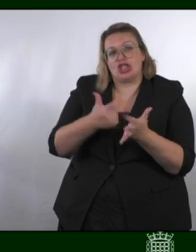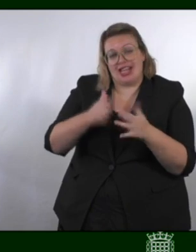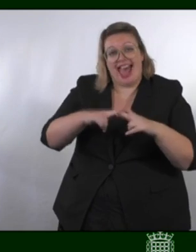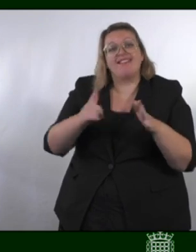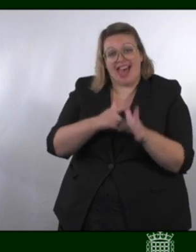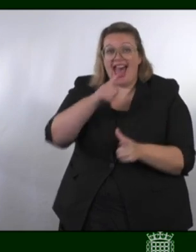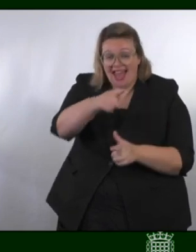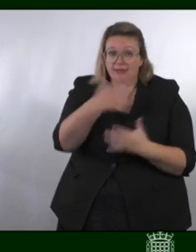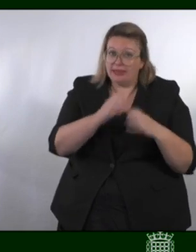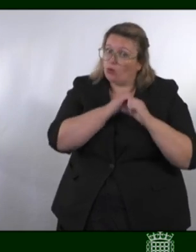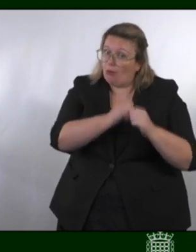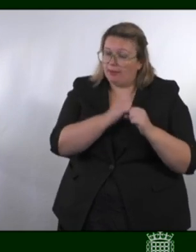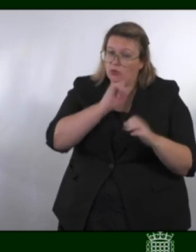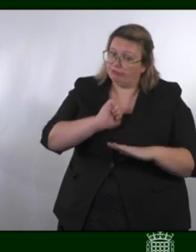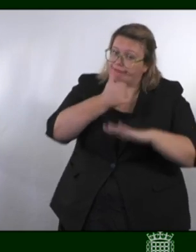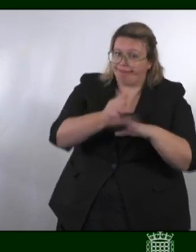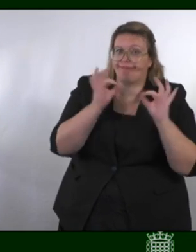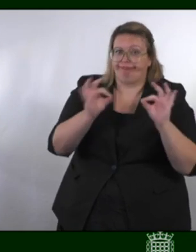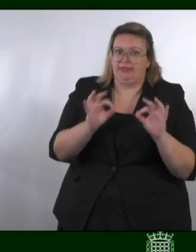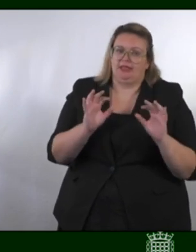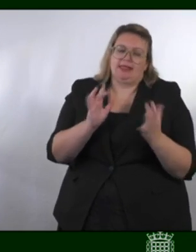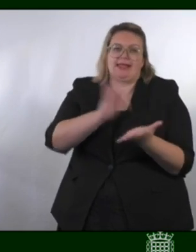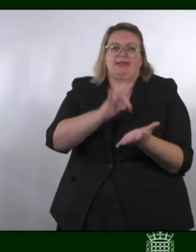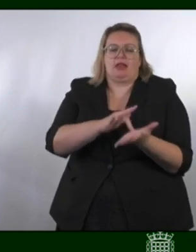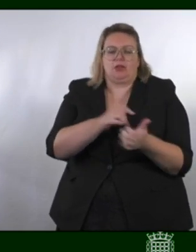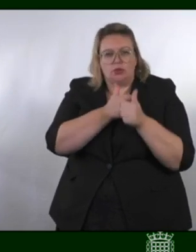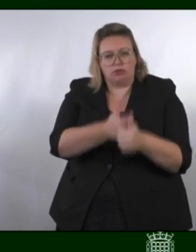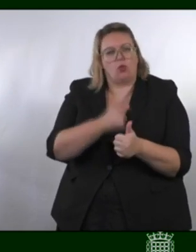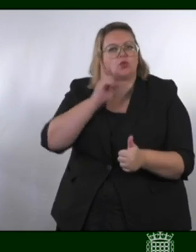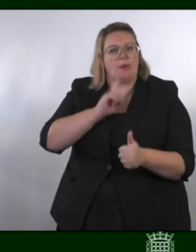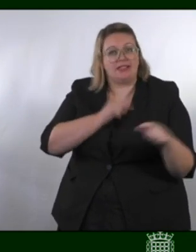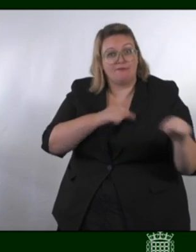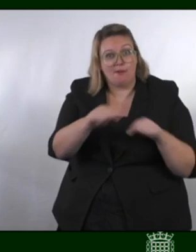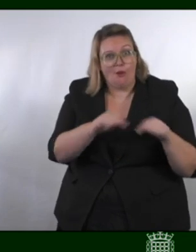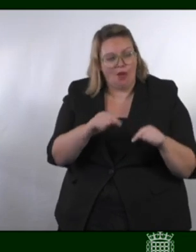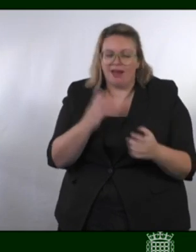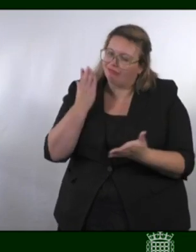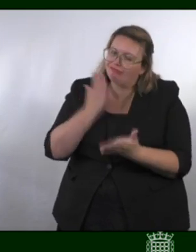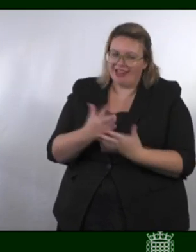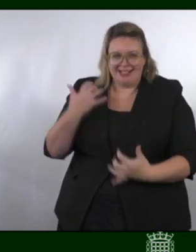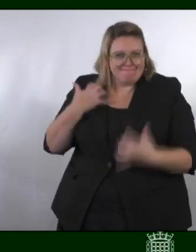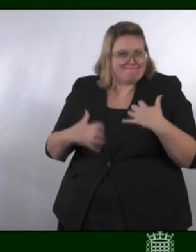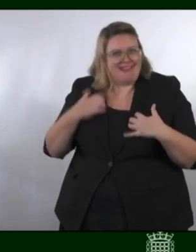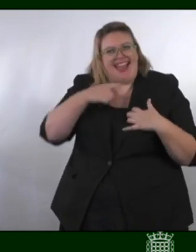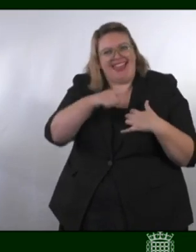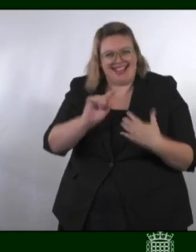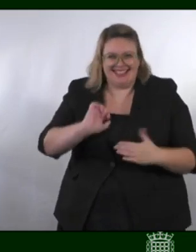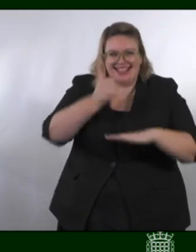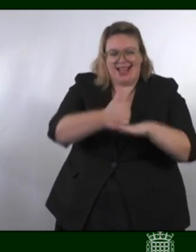world-class facility for women and girls football, and I look forward to the proposed opening of the centre in